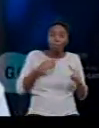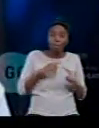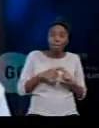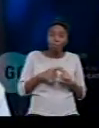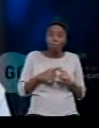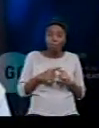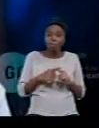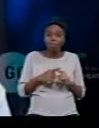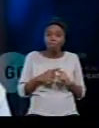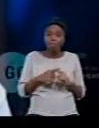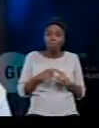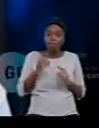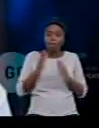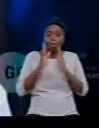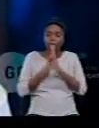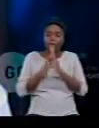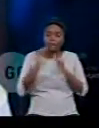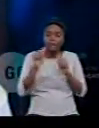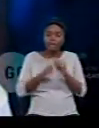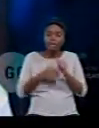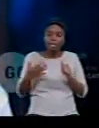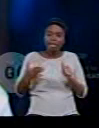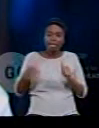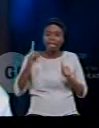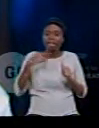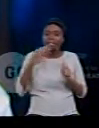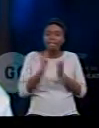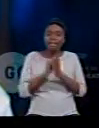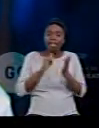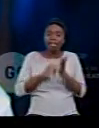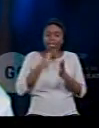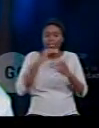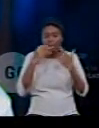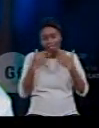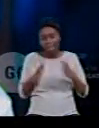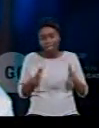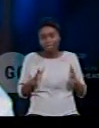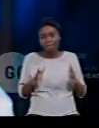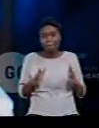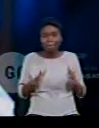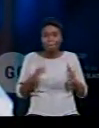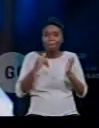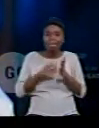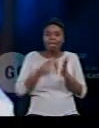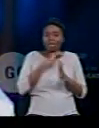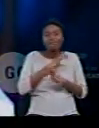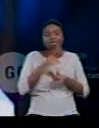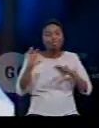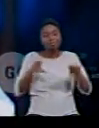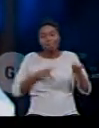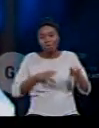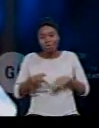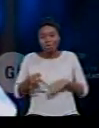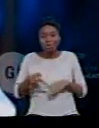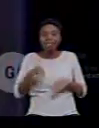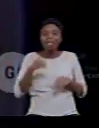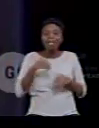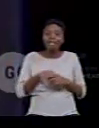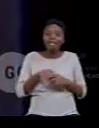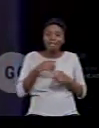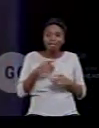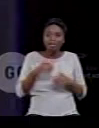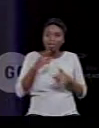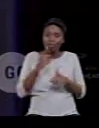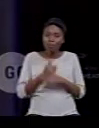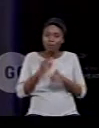pray everything and he said is everything is finished, everything is done in the right way you want,